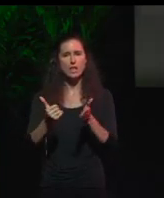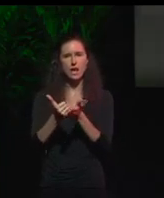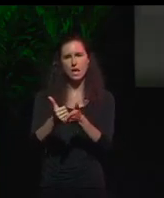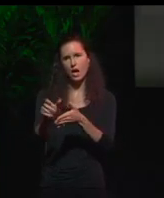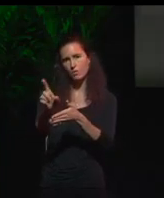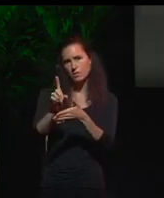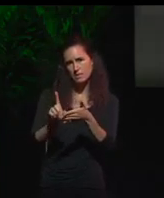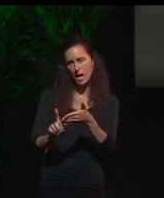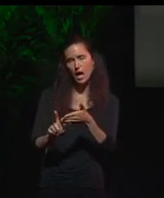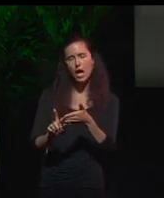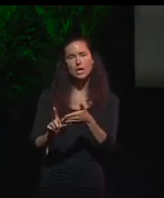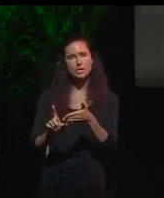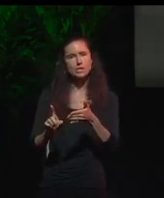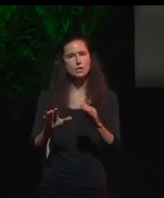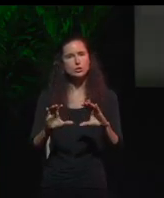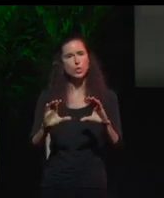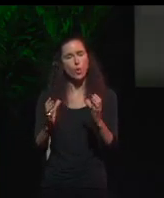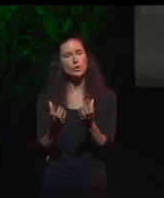those courses.